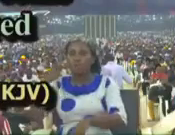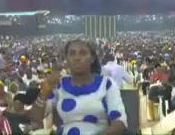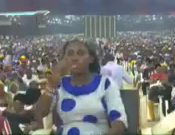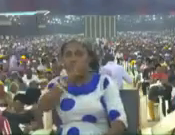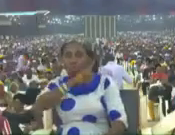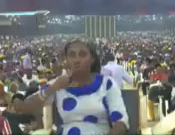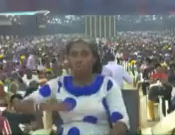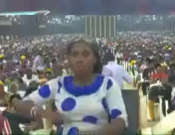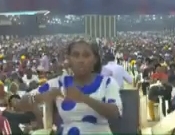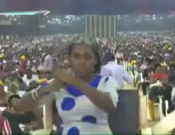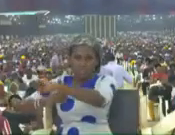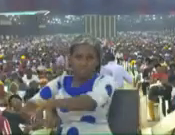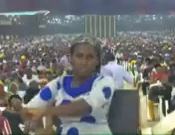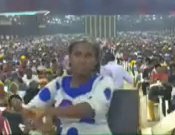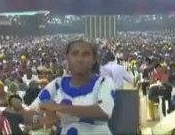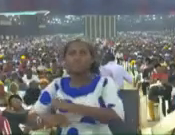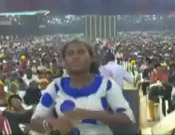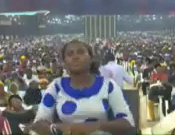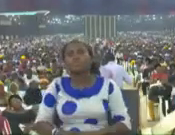side.